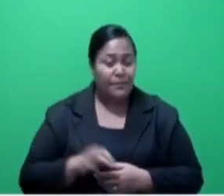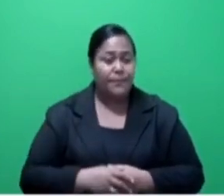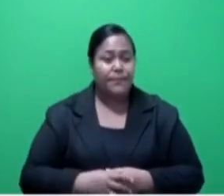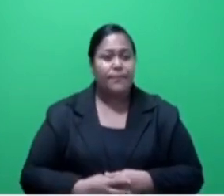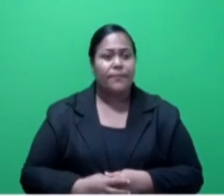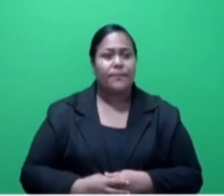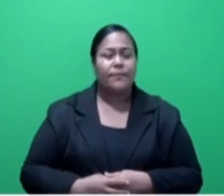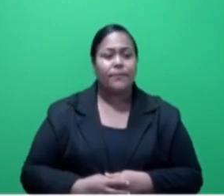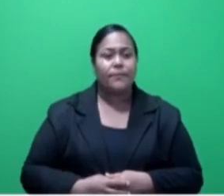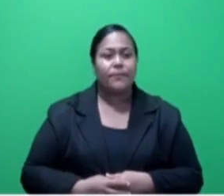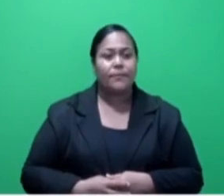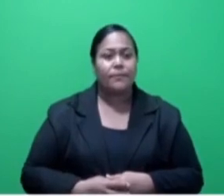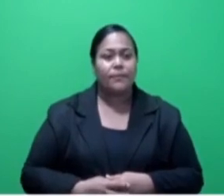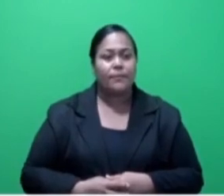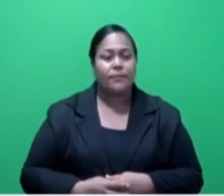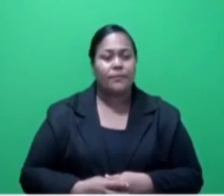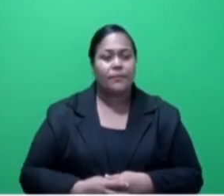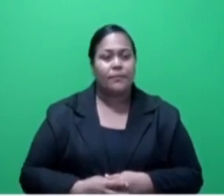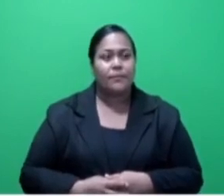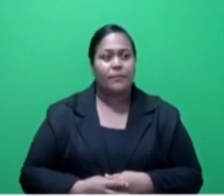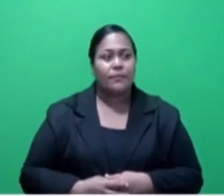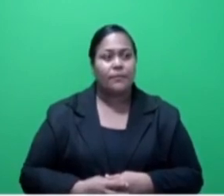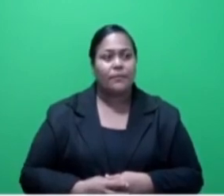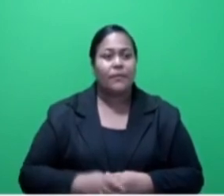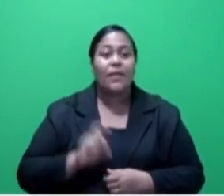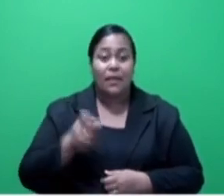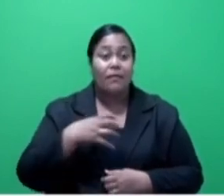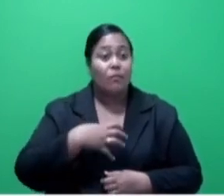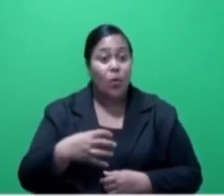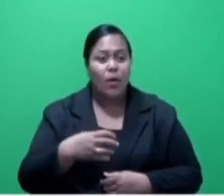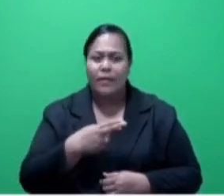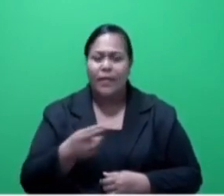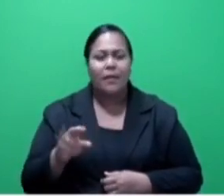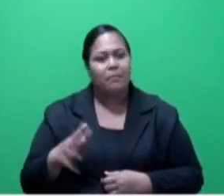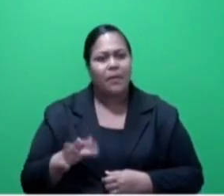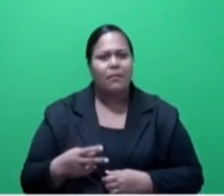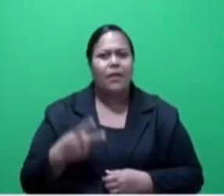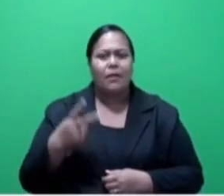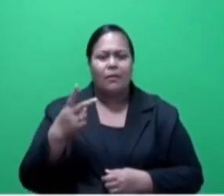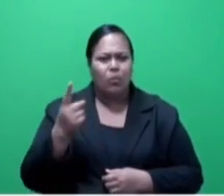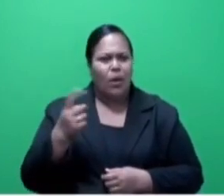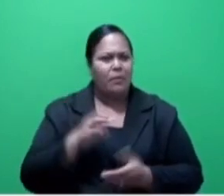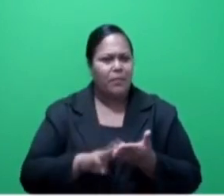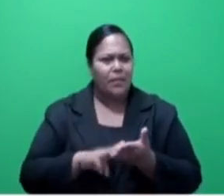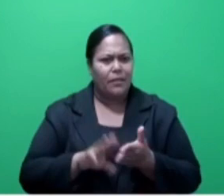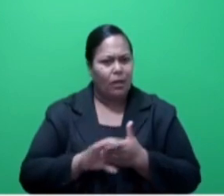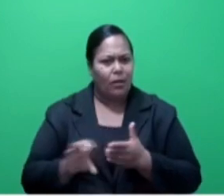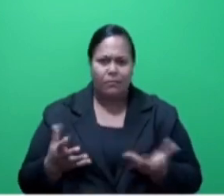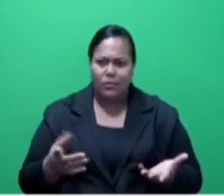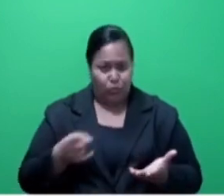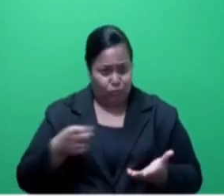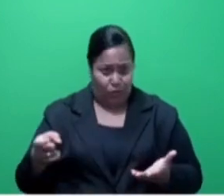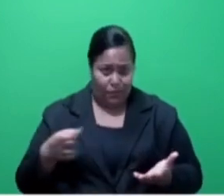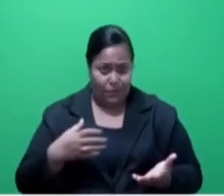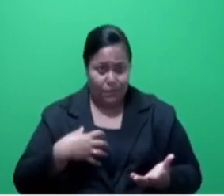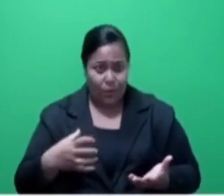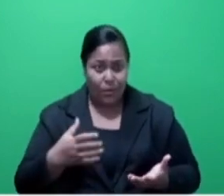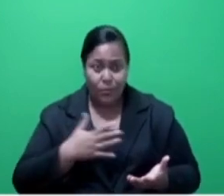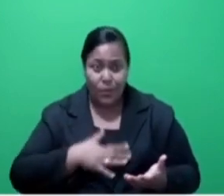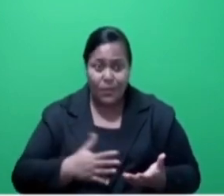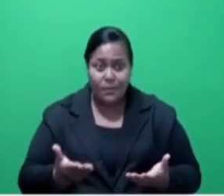million. Not going to make a dent in the $2 billion that you're proposing to cut. Mr. Speaker,